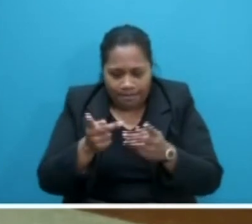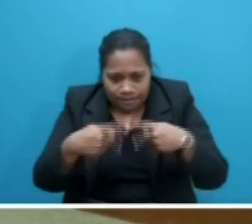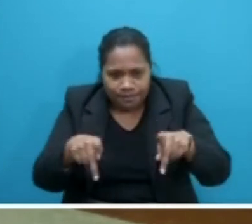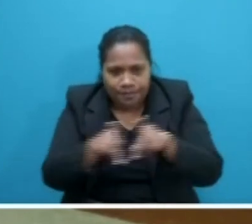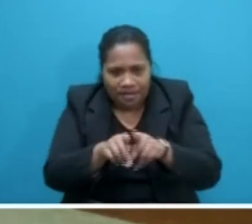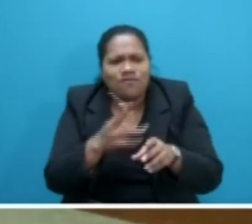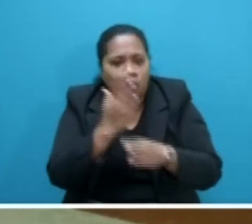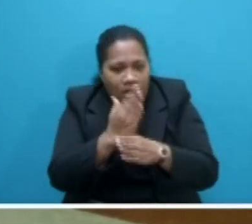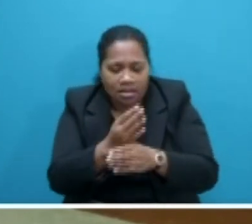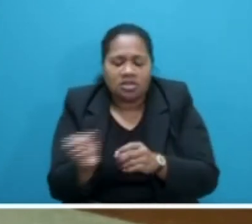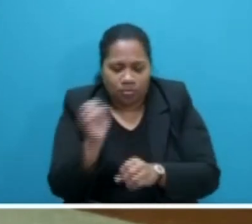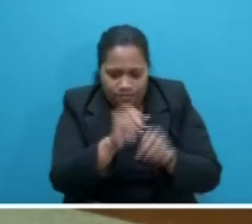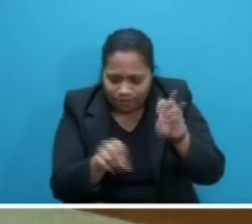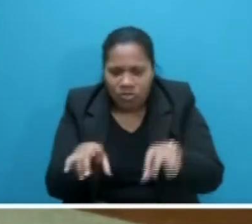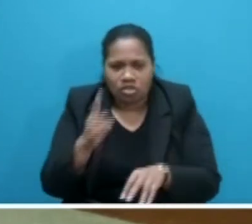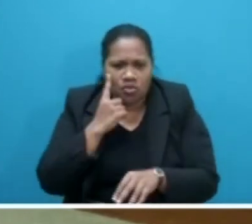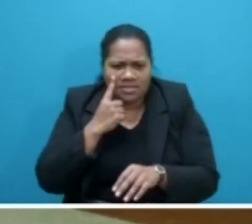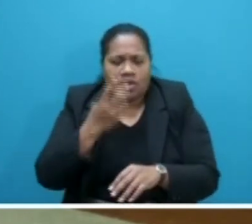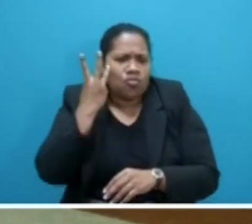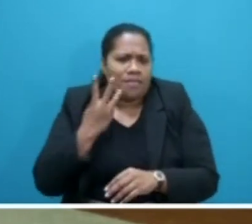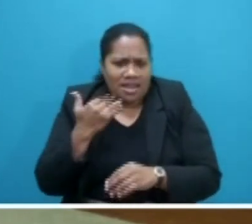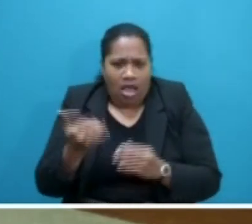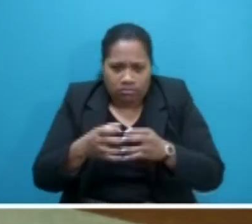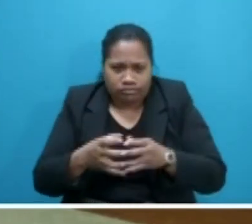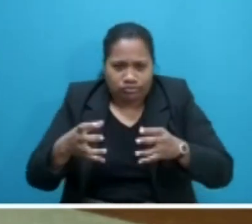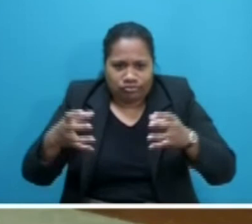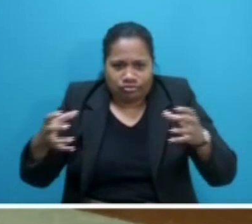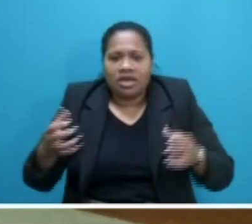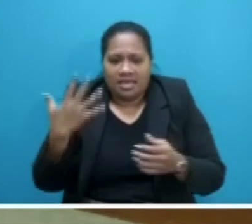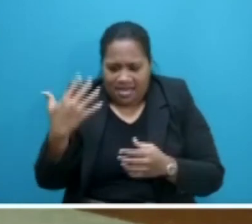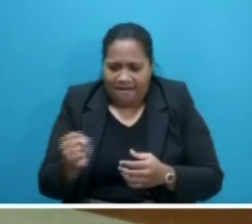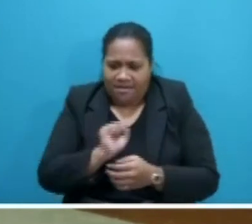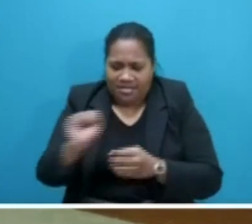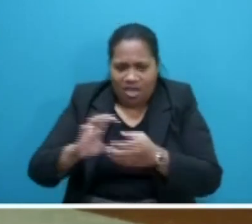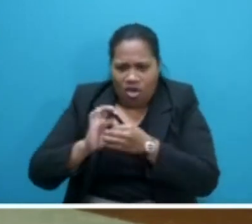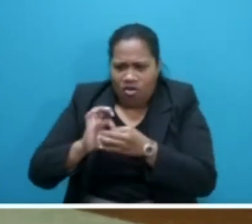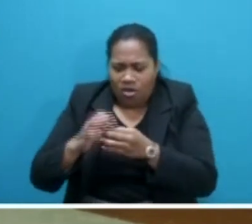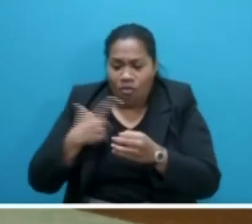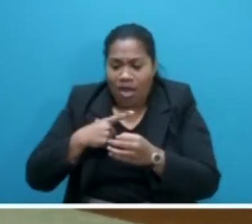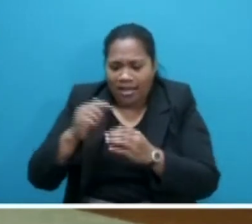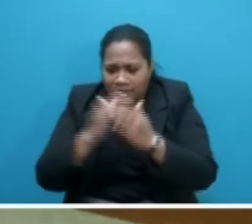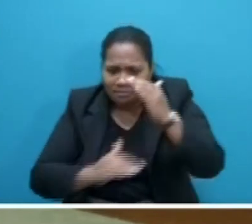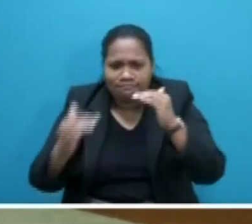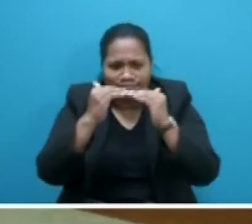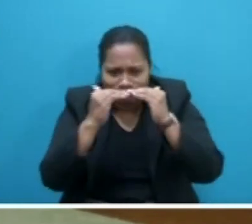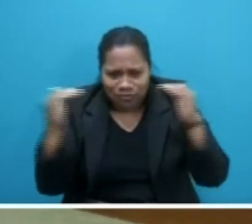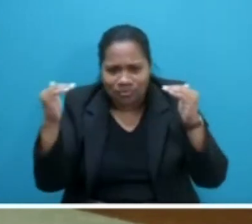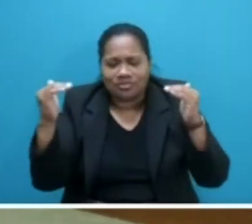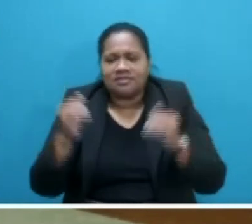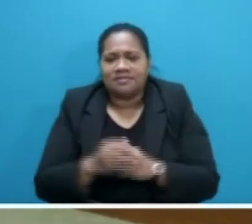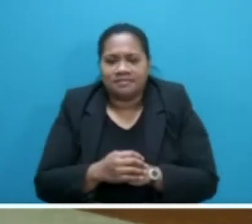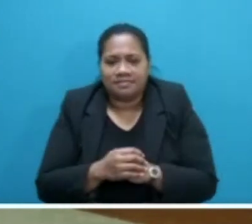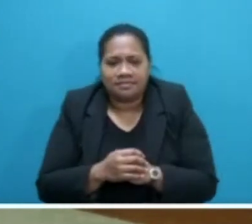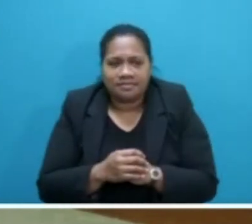jobs and are assessed on their ability to perform. Because they are finally being given equal and fair treatment, we've